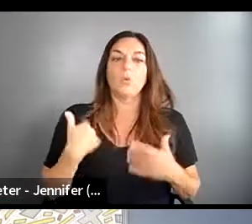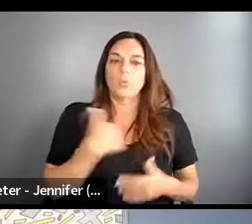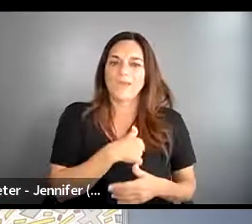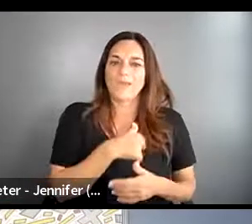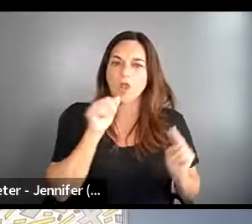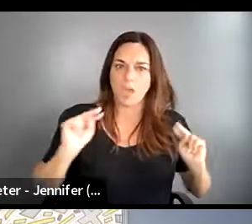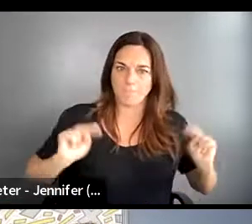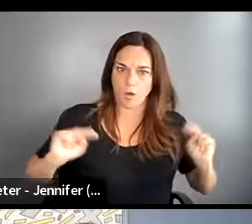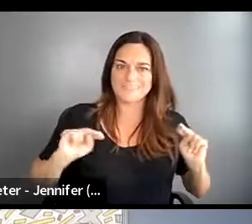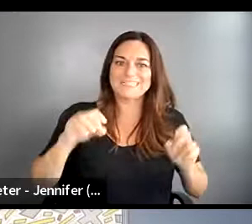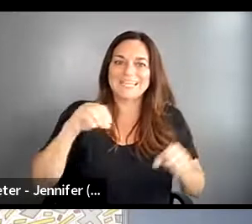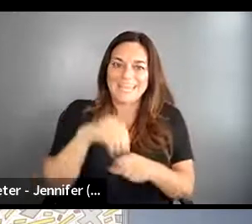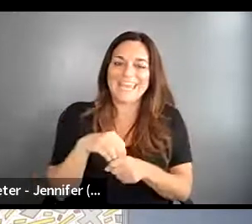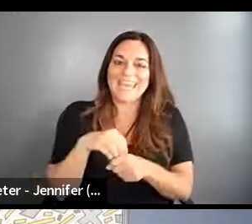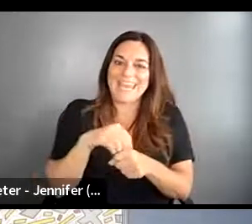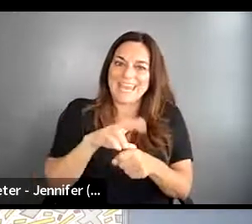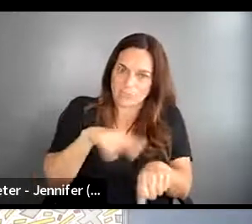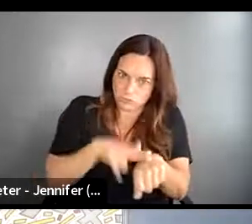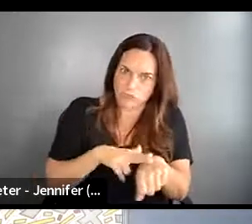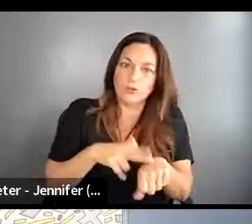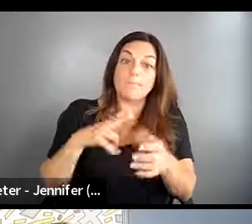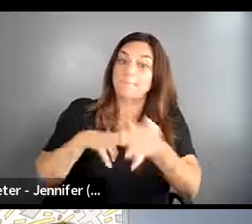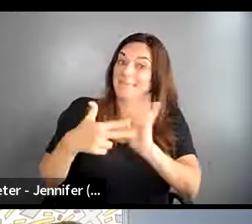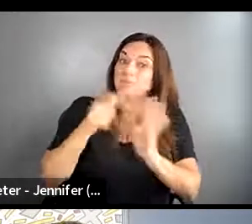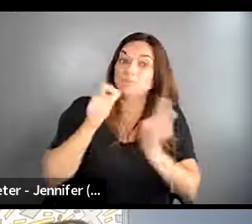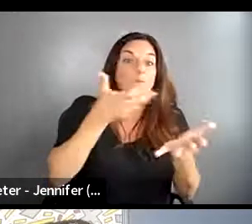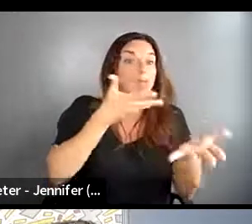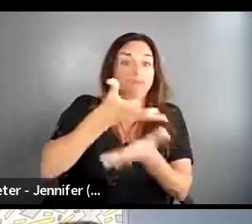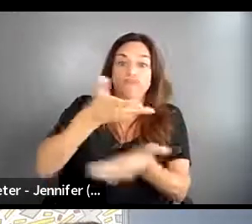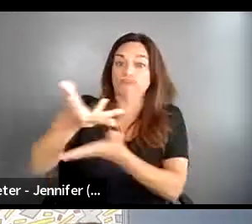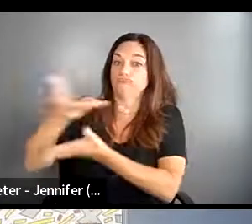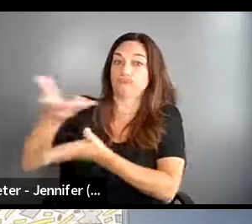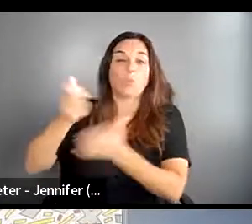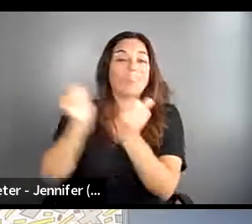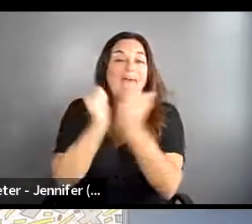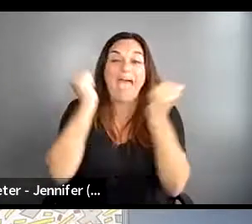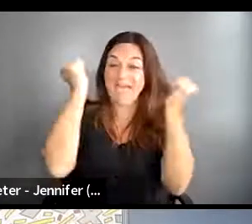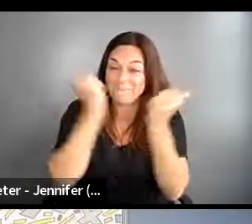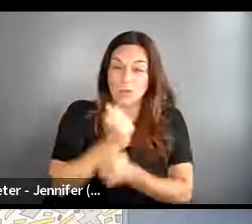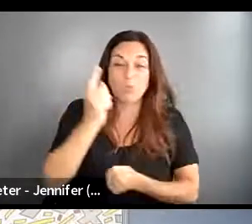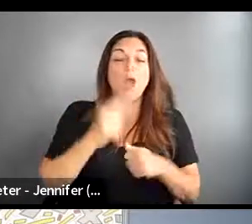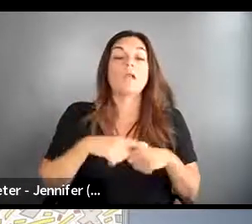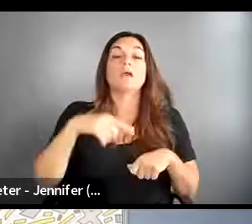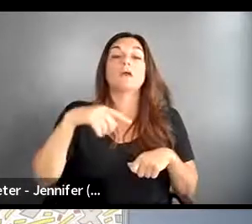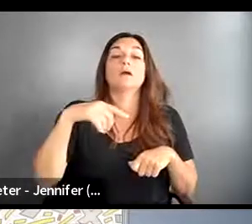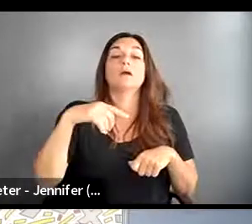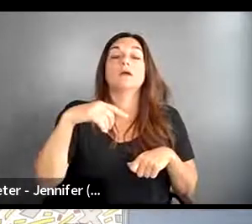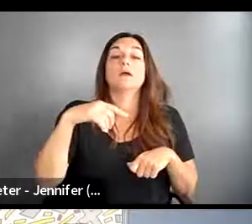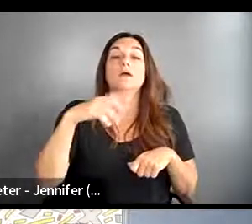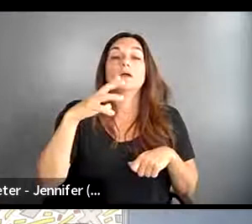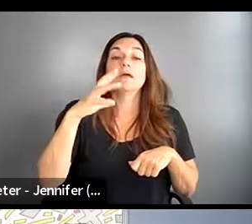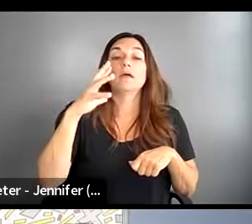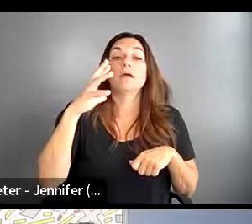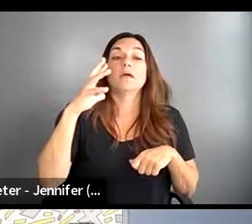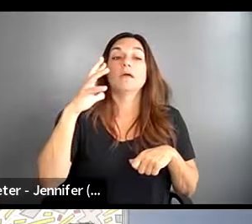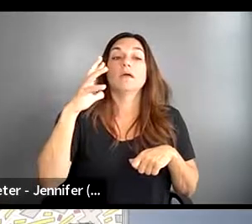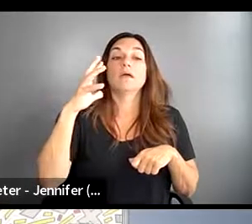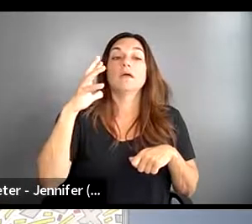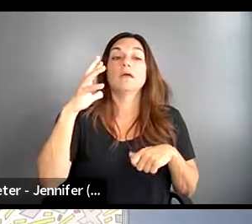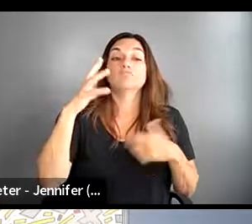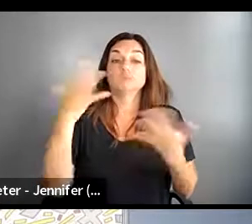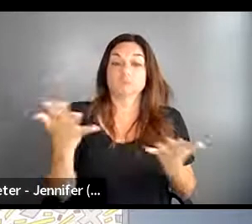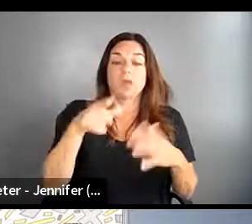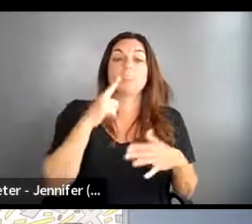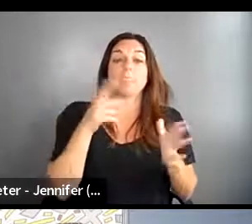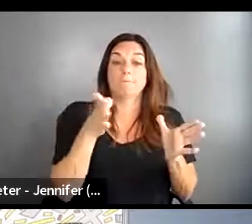in nature, right? Which means we're going to talk to anybody and everybody. And so the plan of